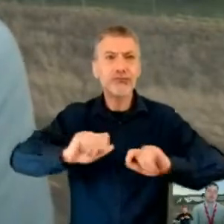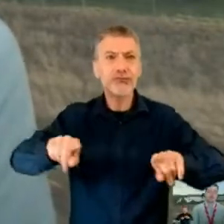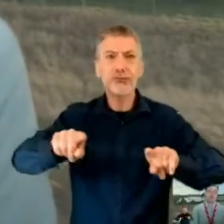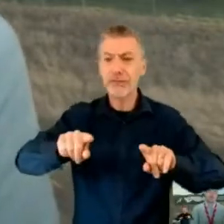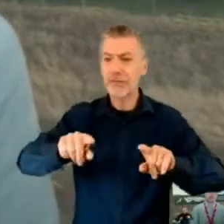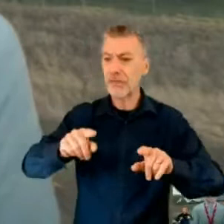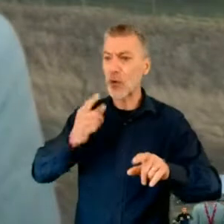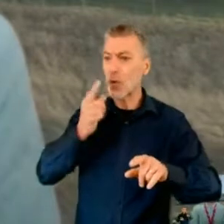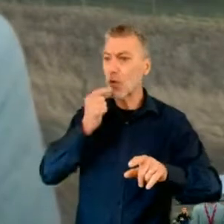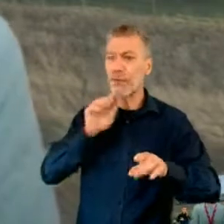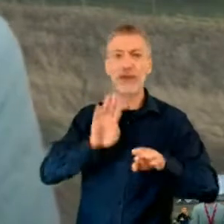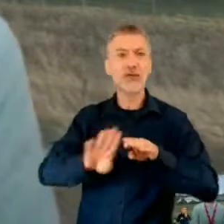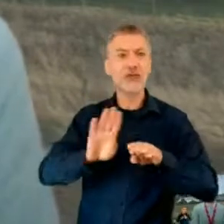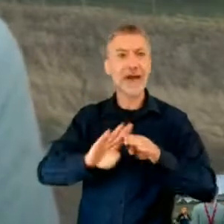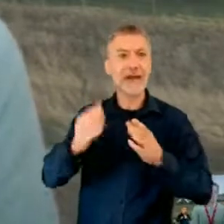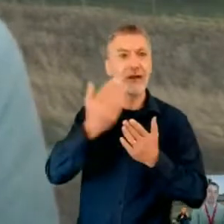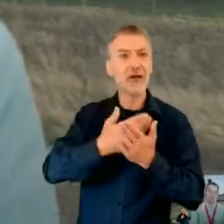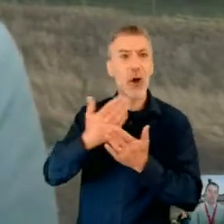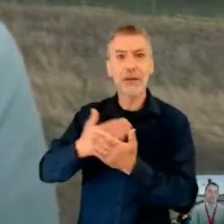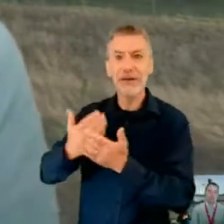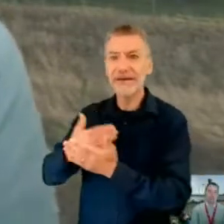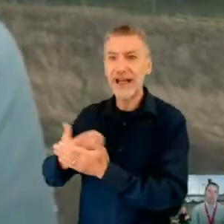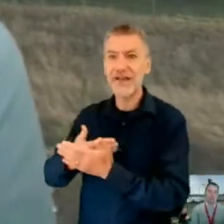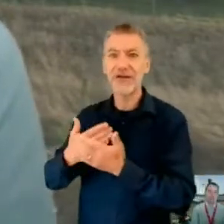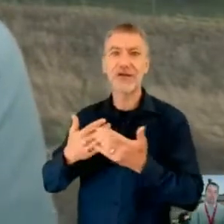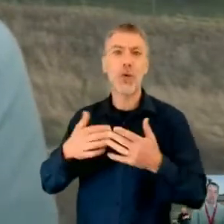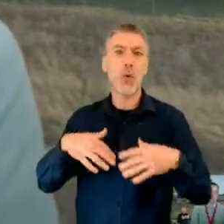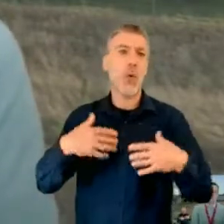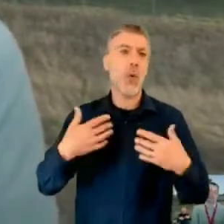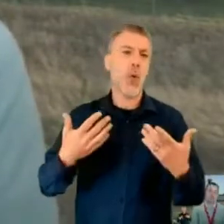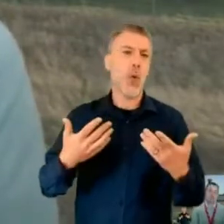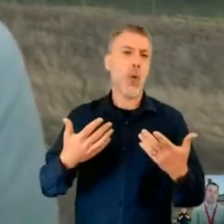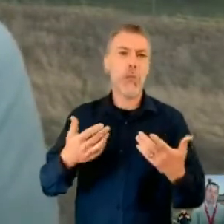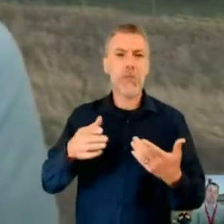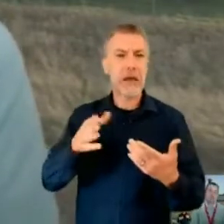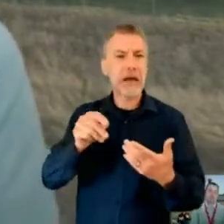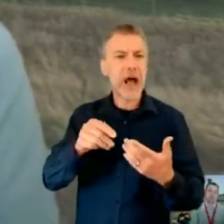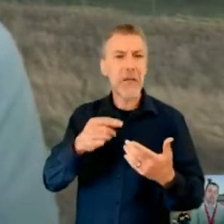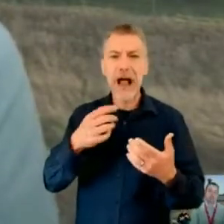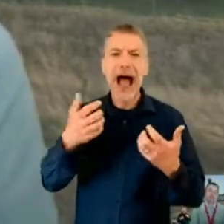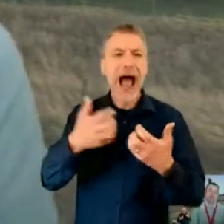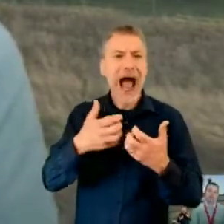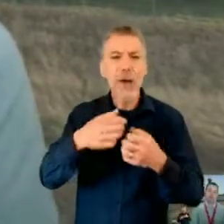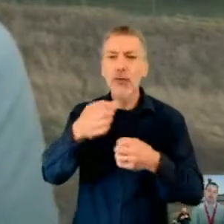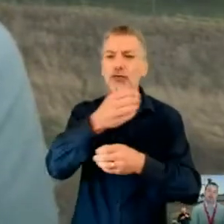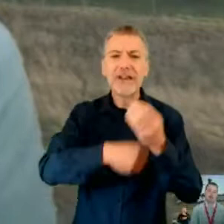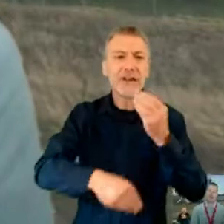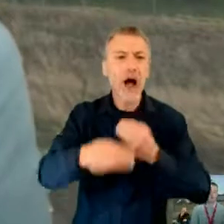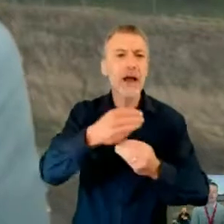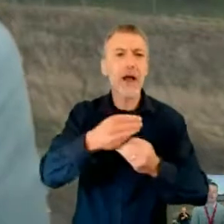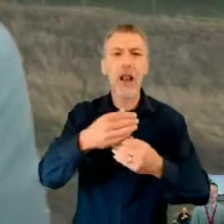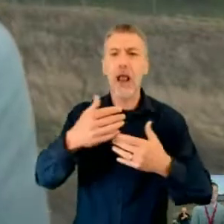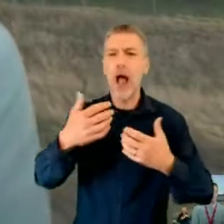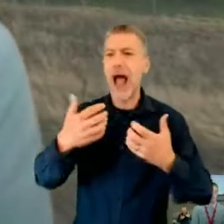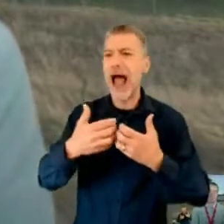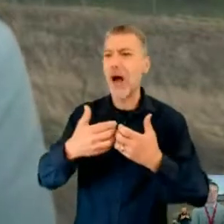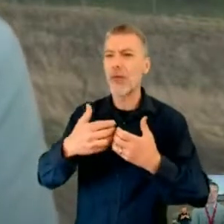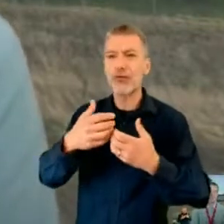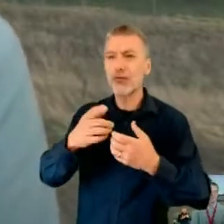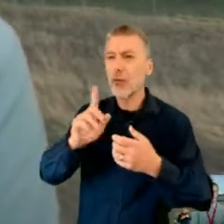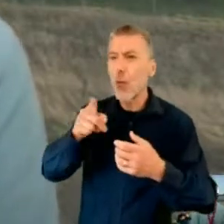be information on, how do you recycle, what do you recycle at work, and try and pass that out to our